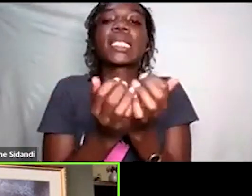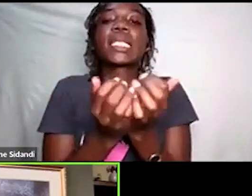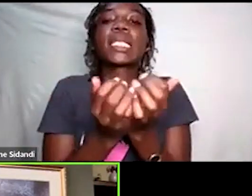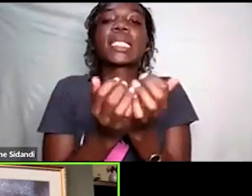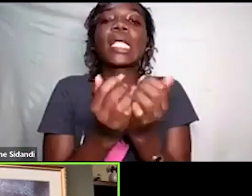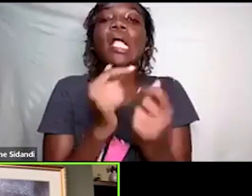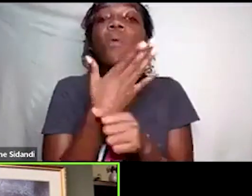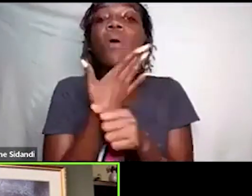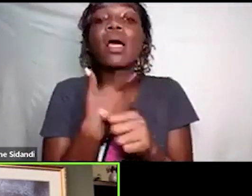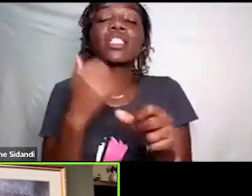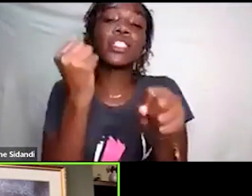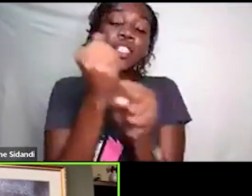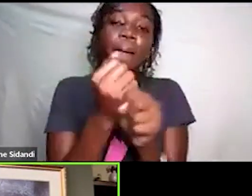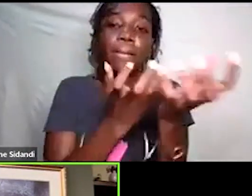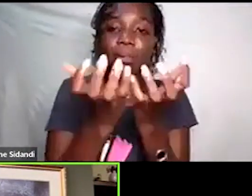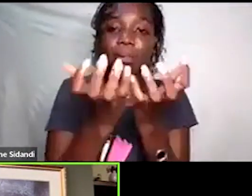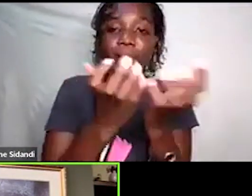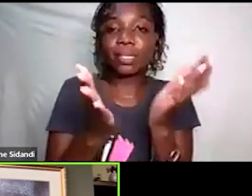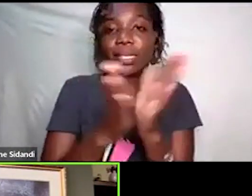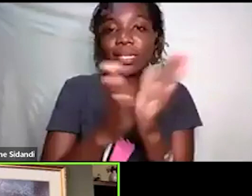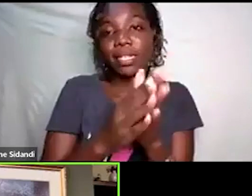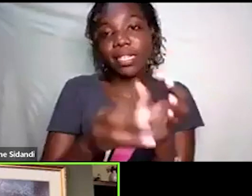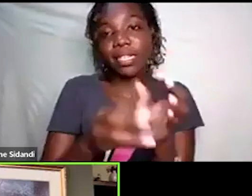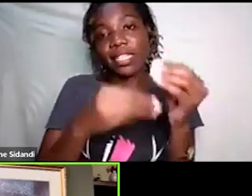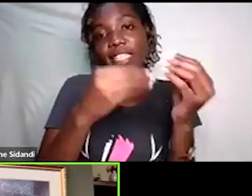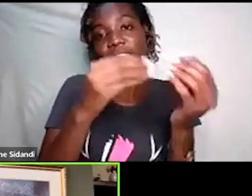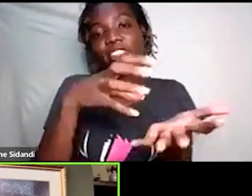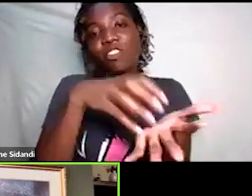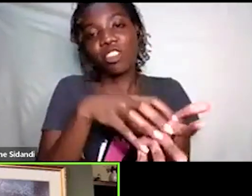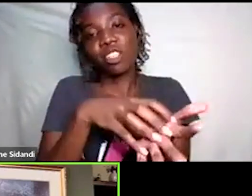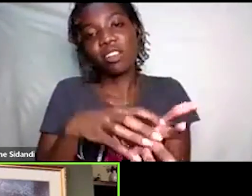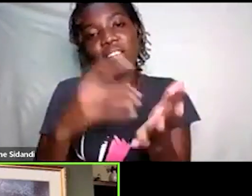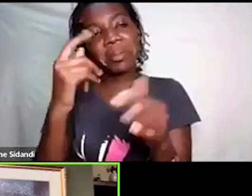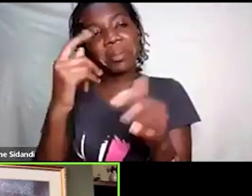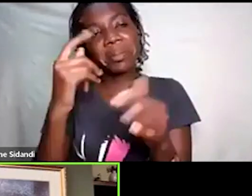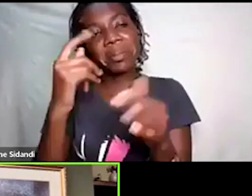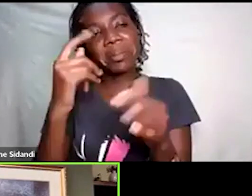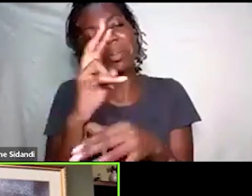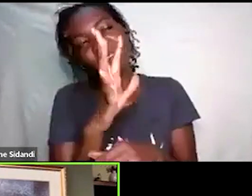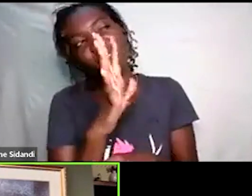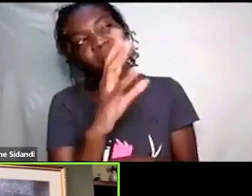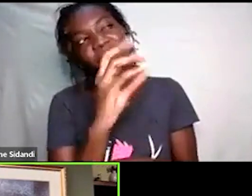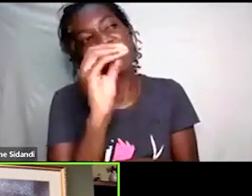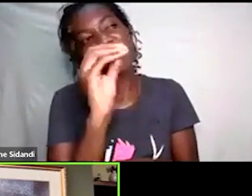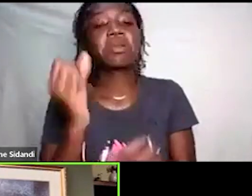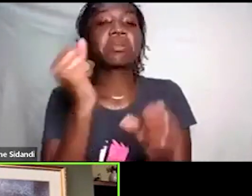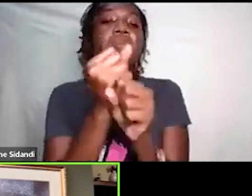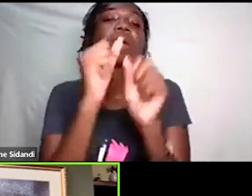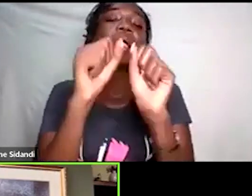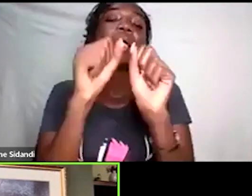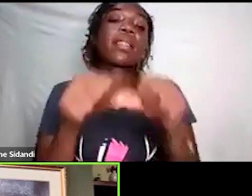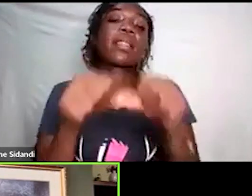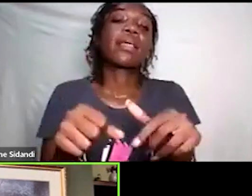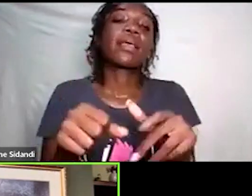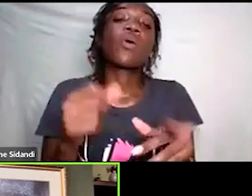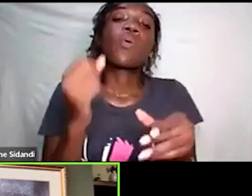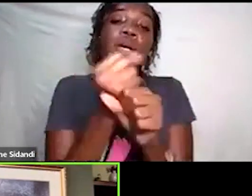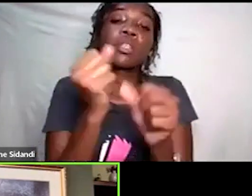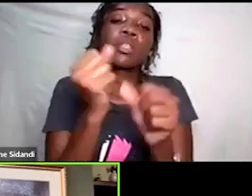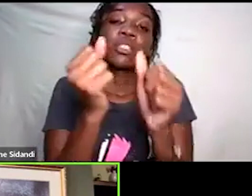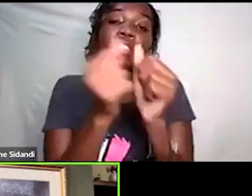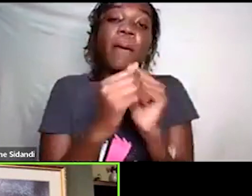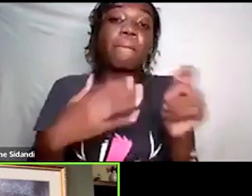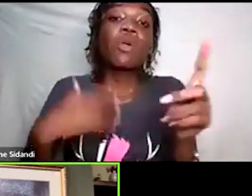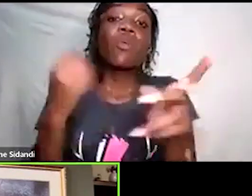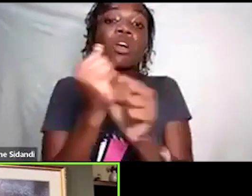business and give situationship 25%? They can do it. I worked with my husband for 9